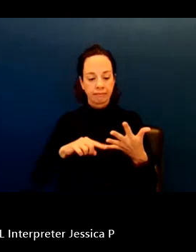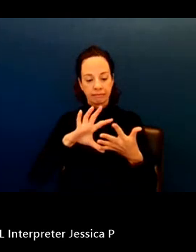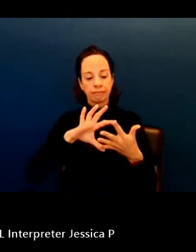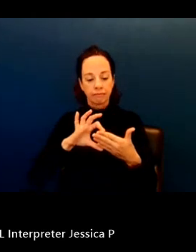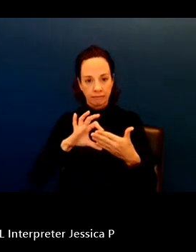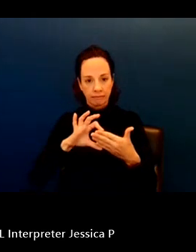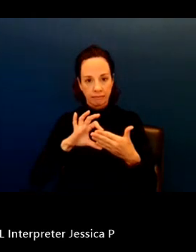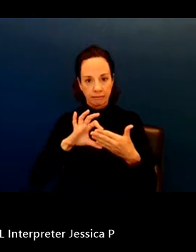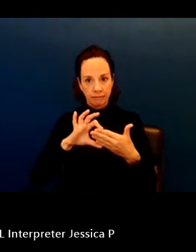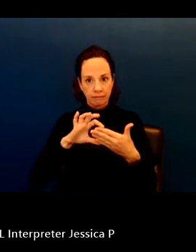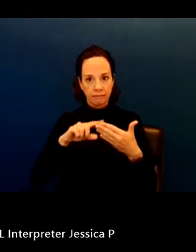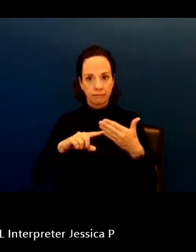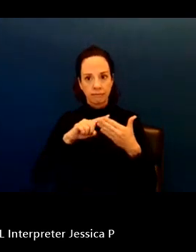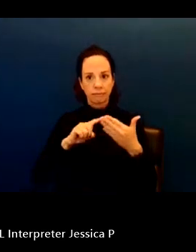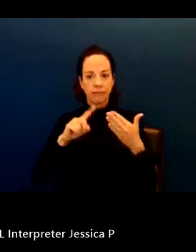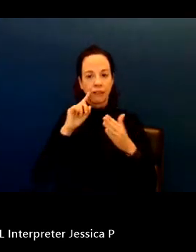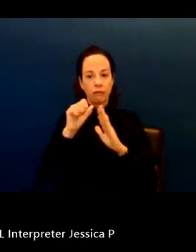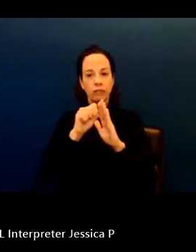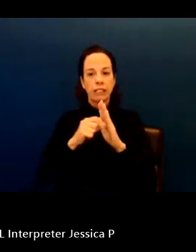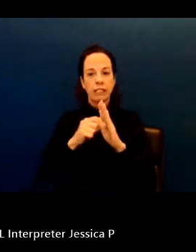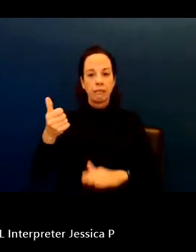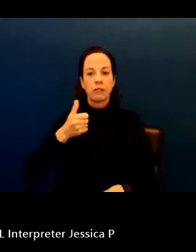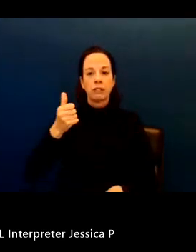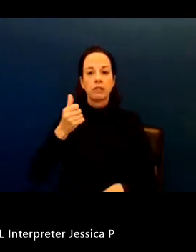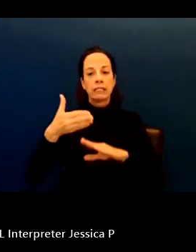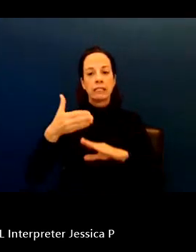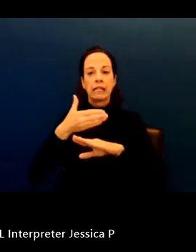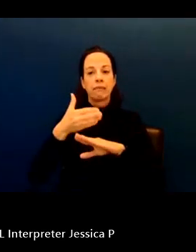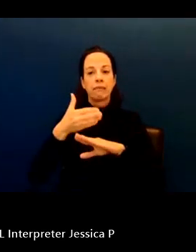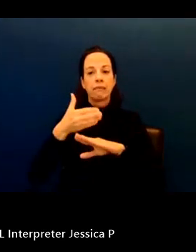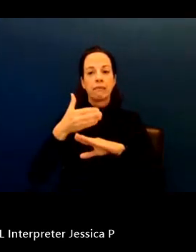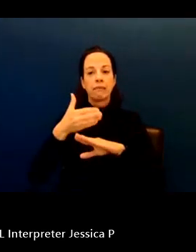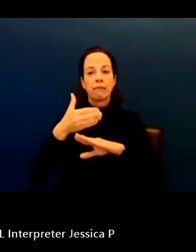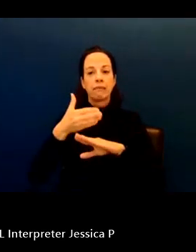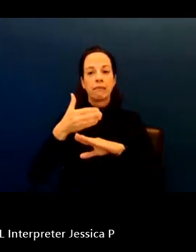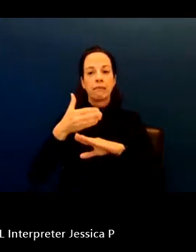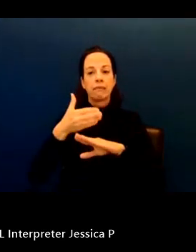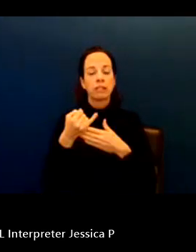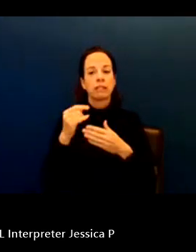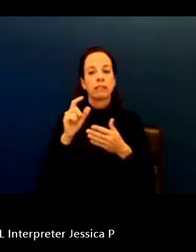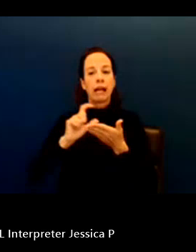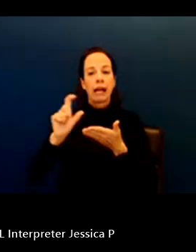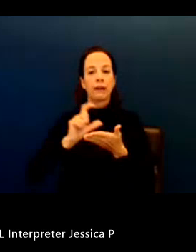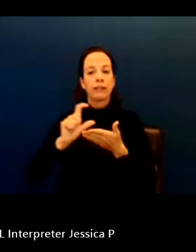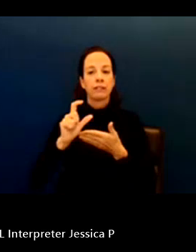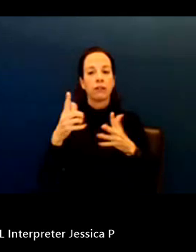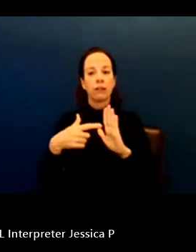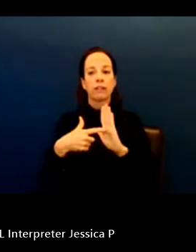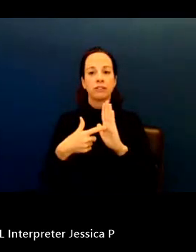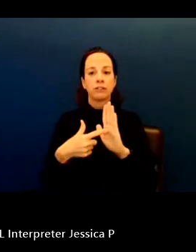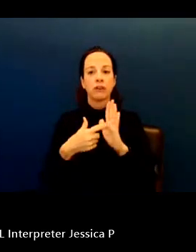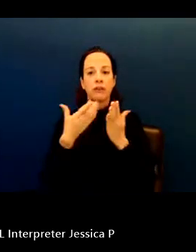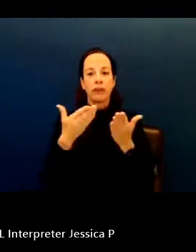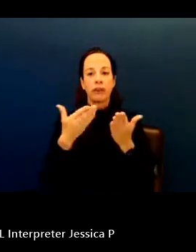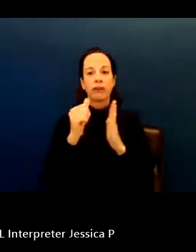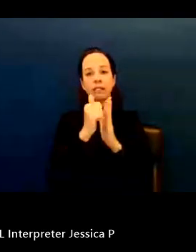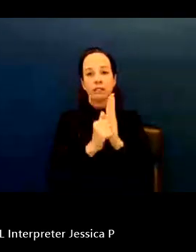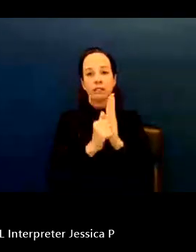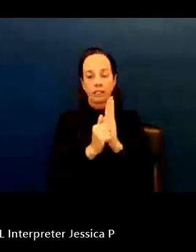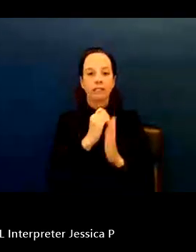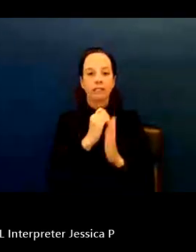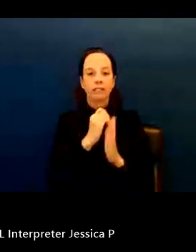for State Transportation Improvement Program project allocations as outlined on the agenda. And these